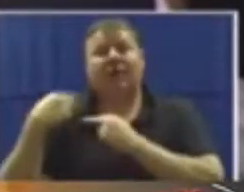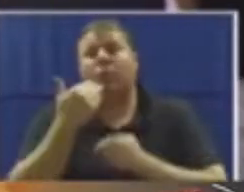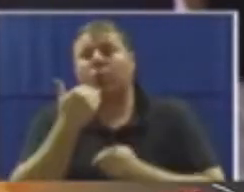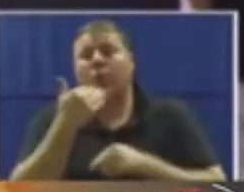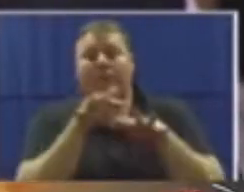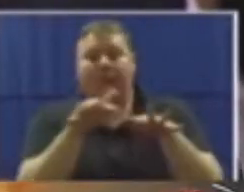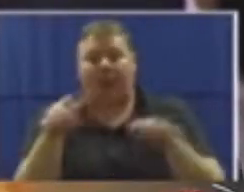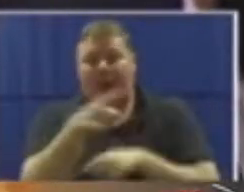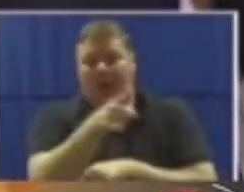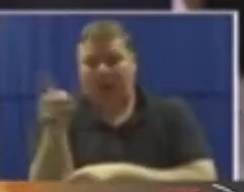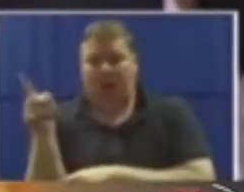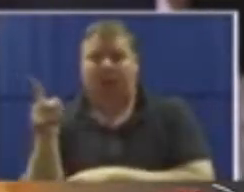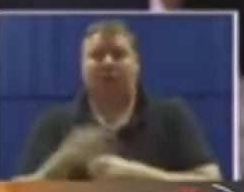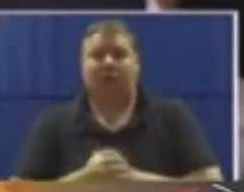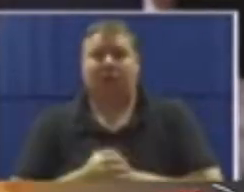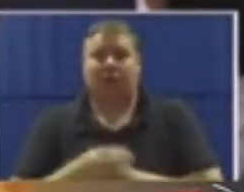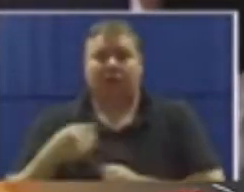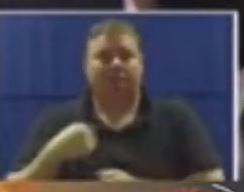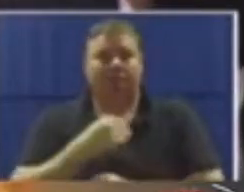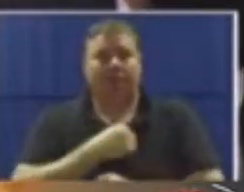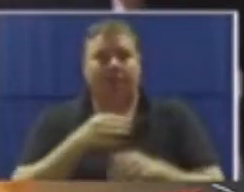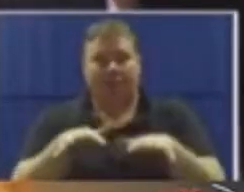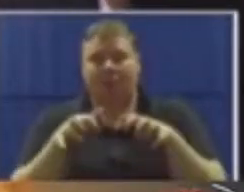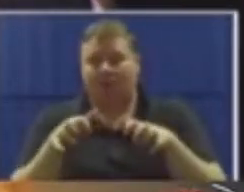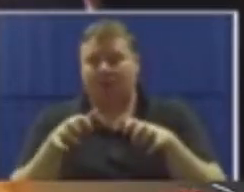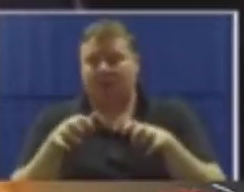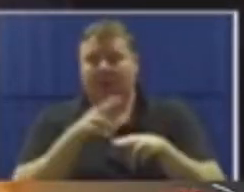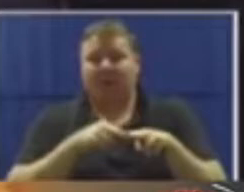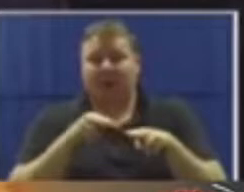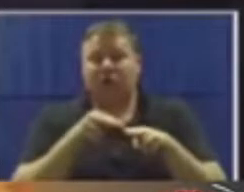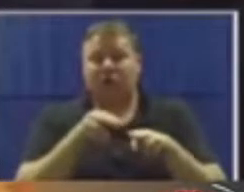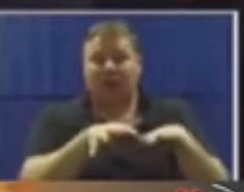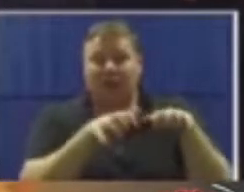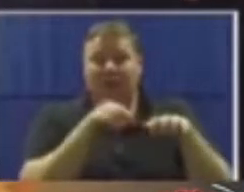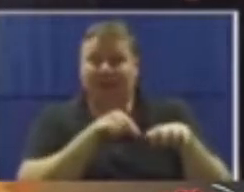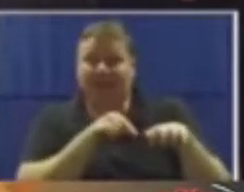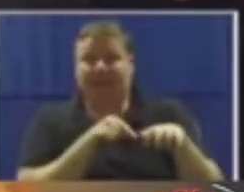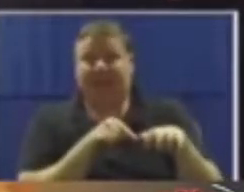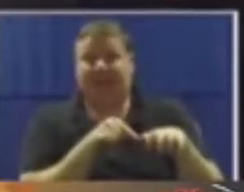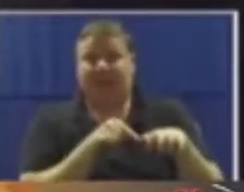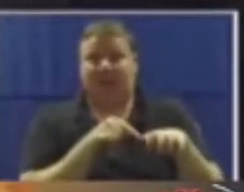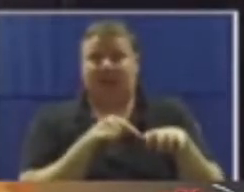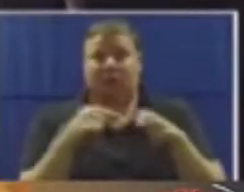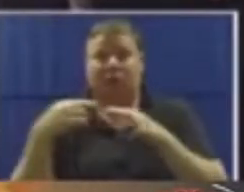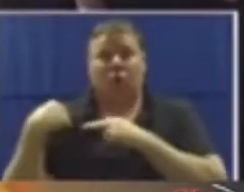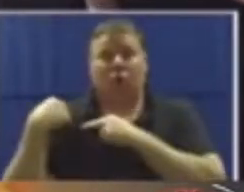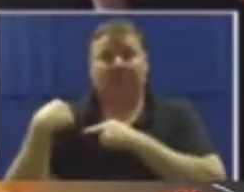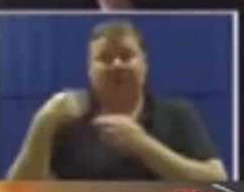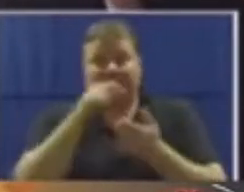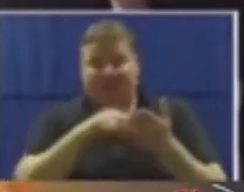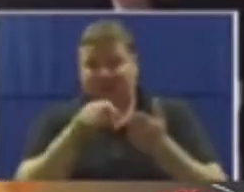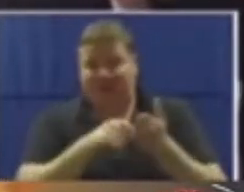people. So the members of Parliament, or from the National Assembly specifically, are the